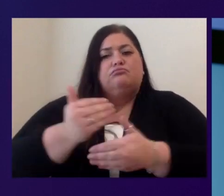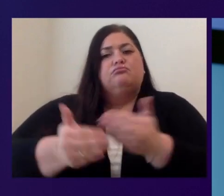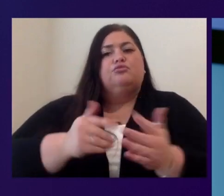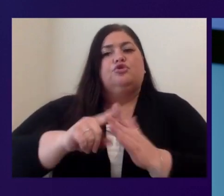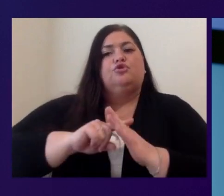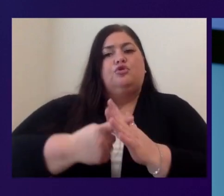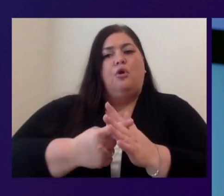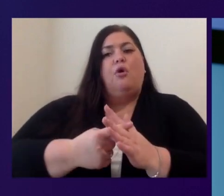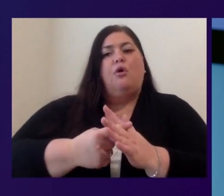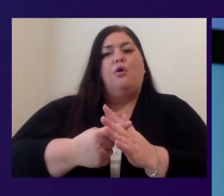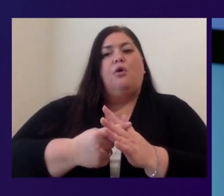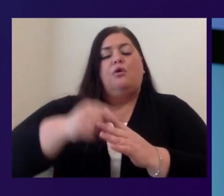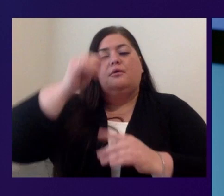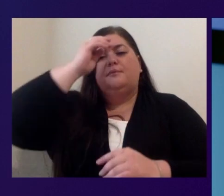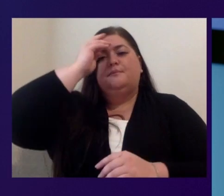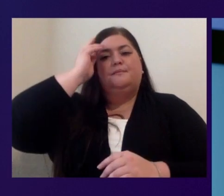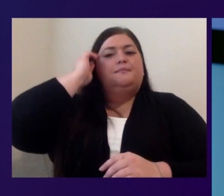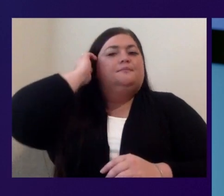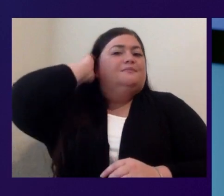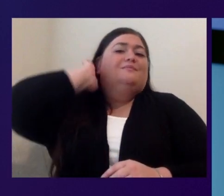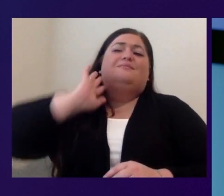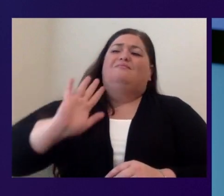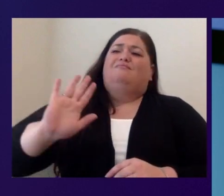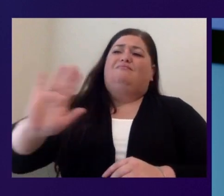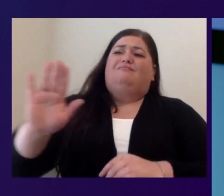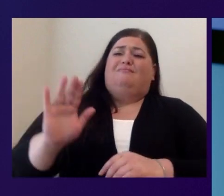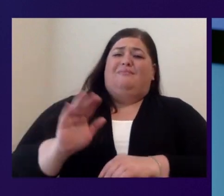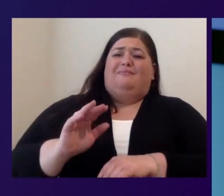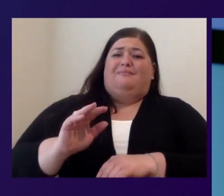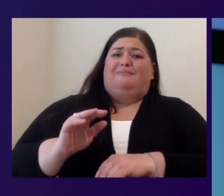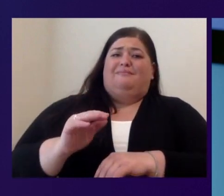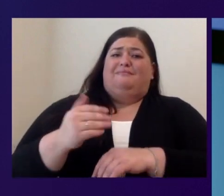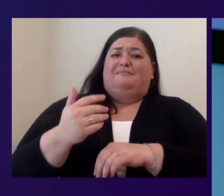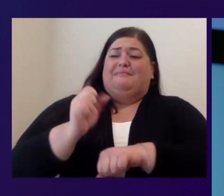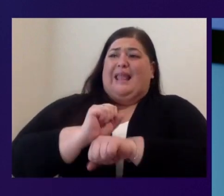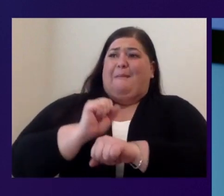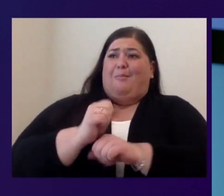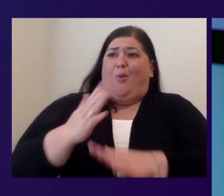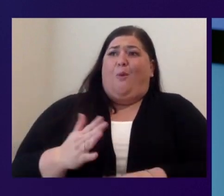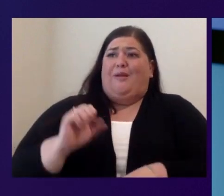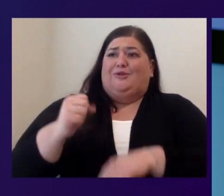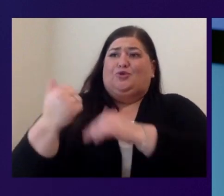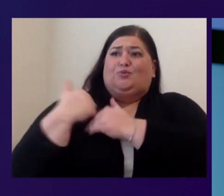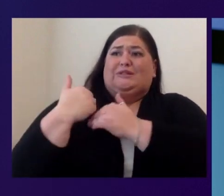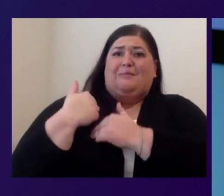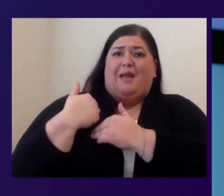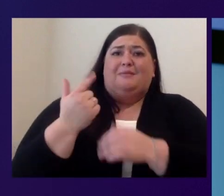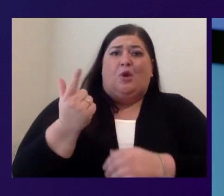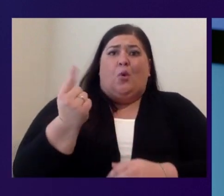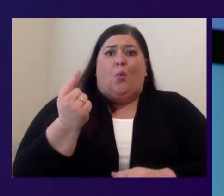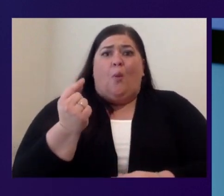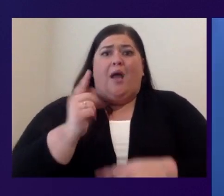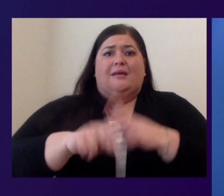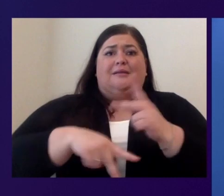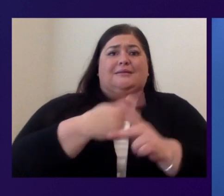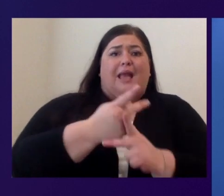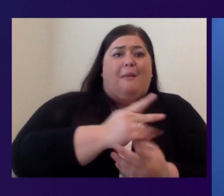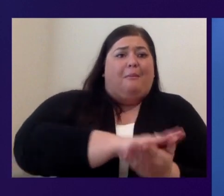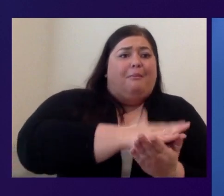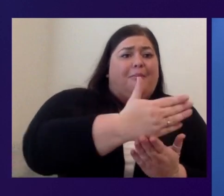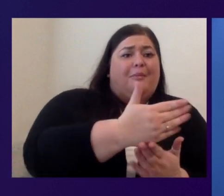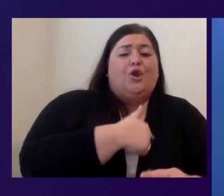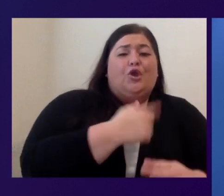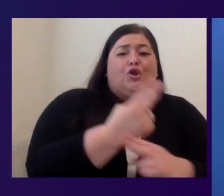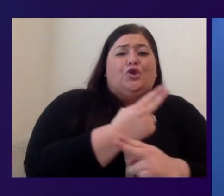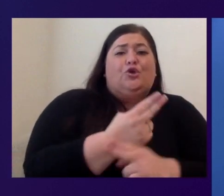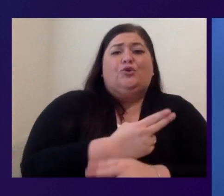not an employee's responsibility to figure out what IT system I need to use, what laptop I need to use, and all of that stuff, right?